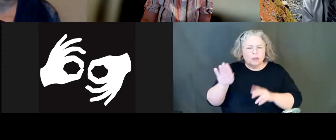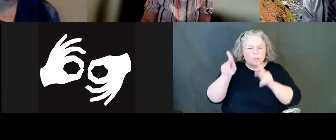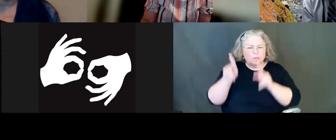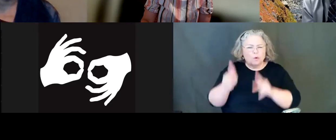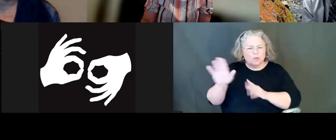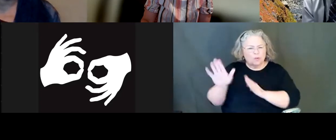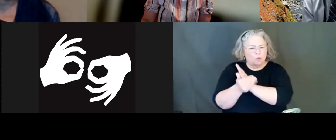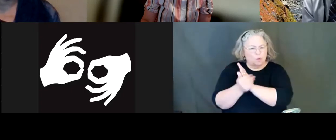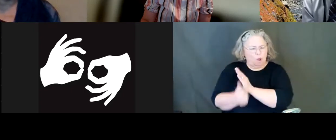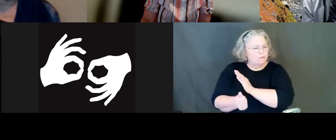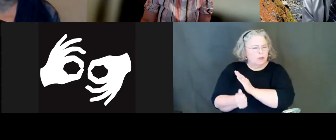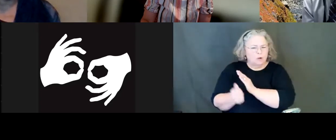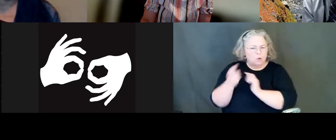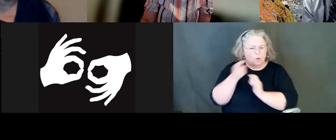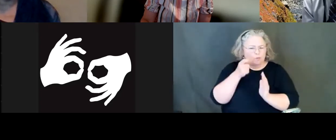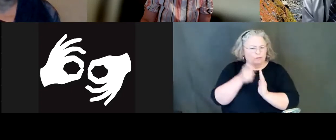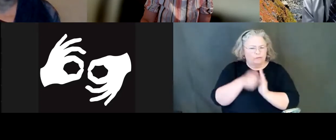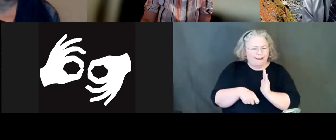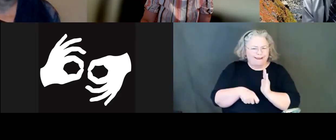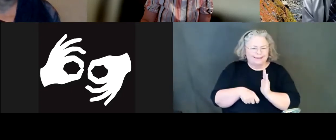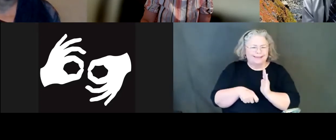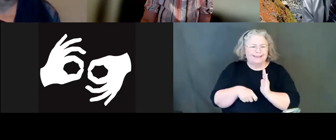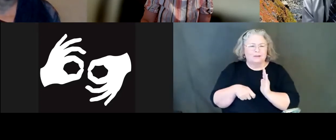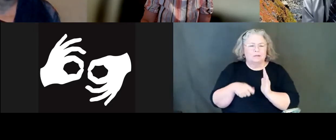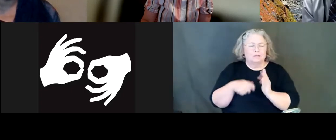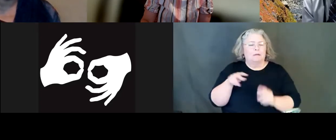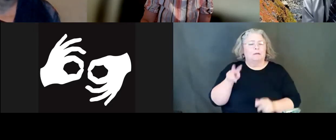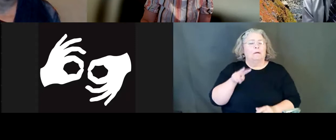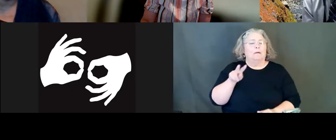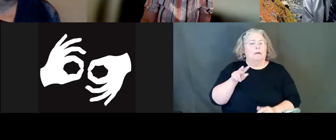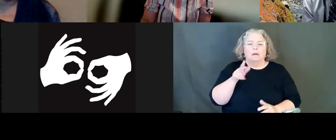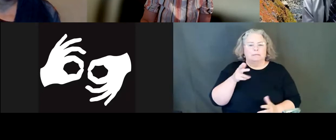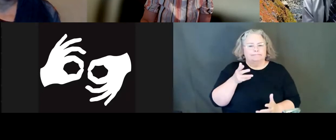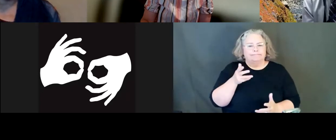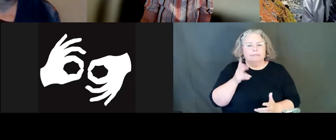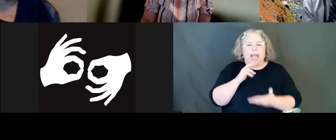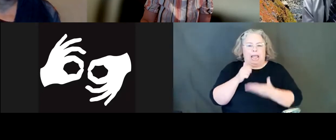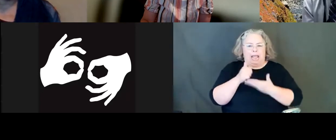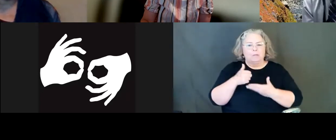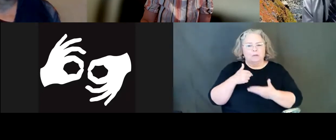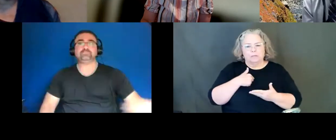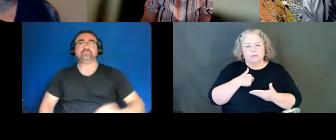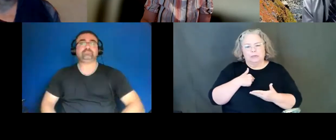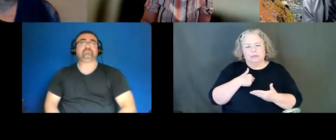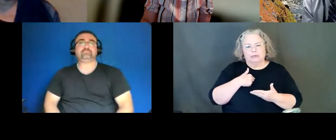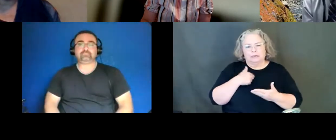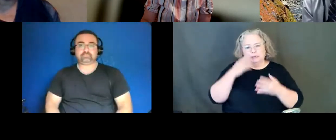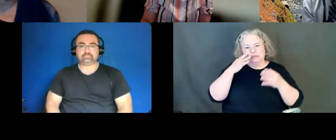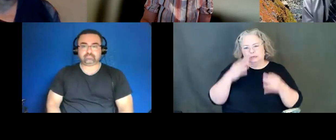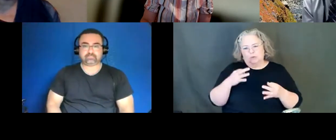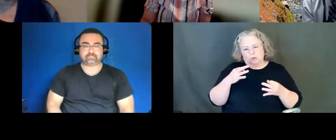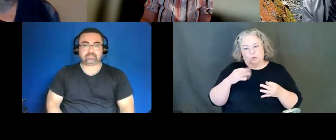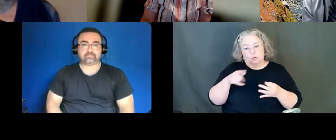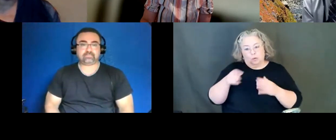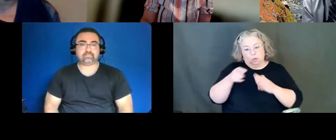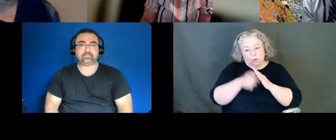who is writing this article. And I think those help to help us in deciding whether these